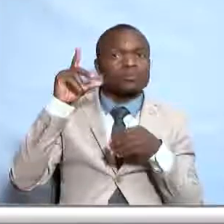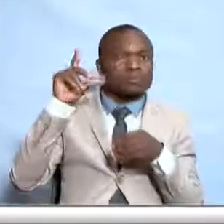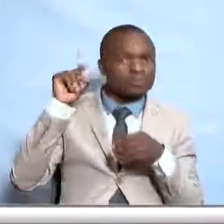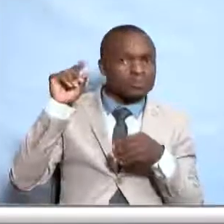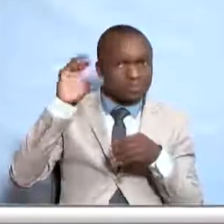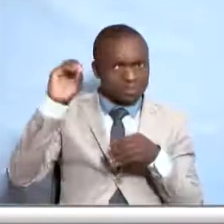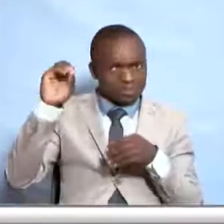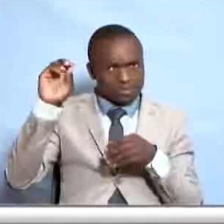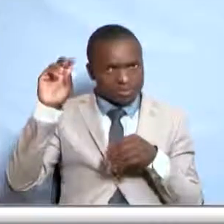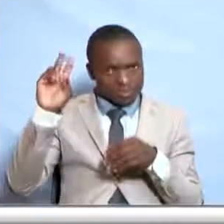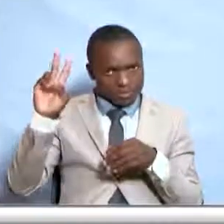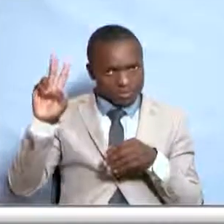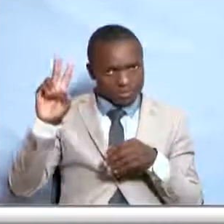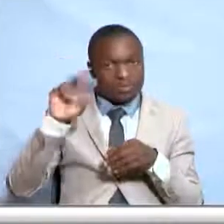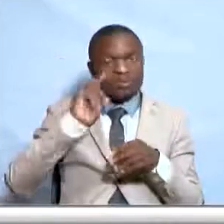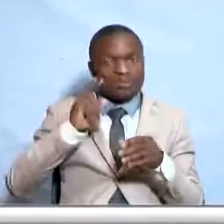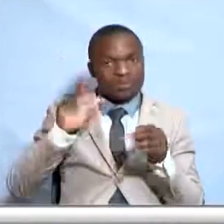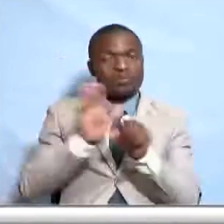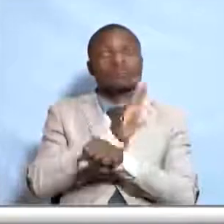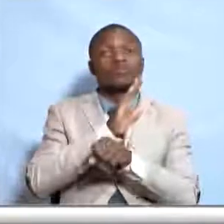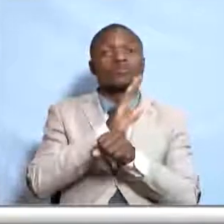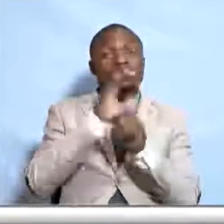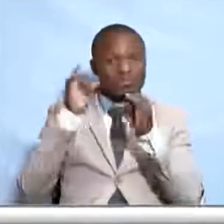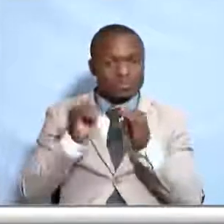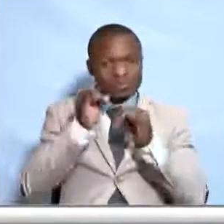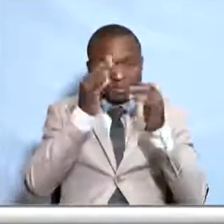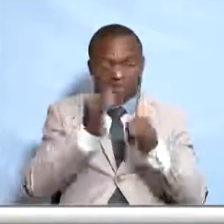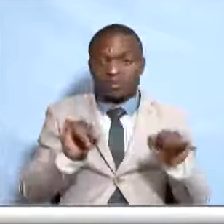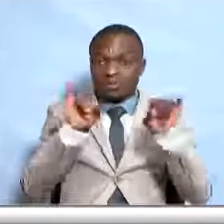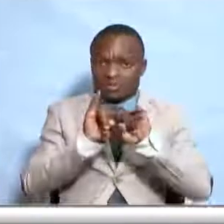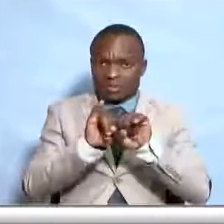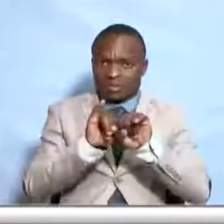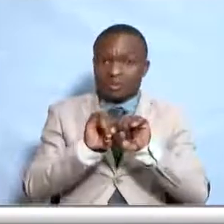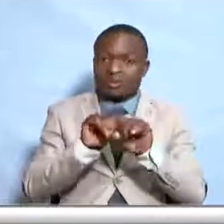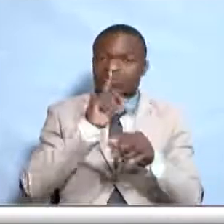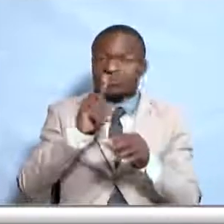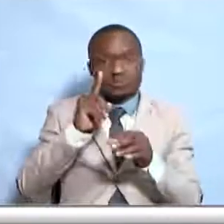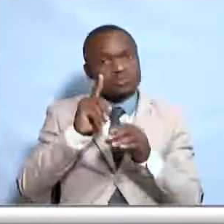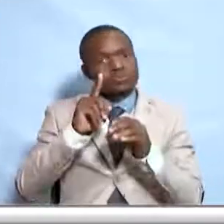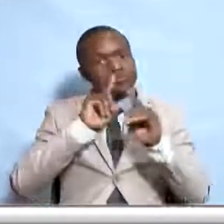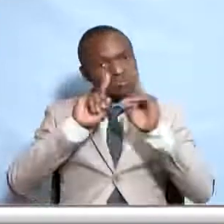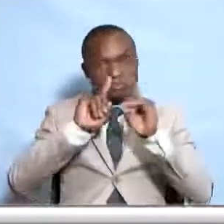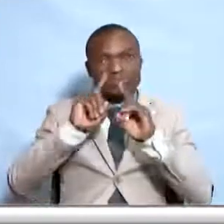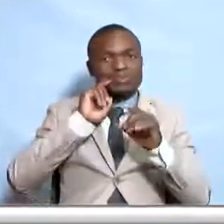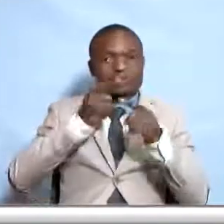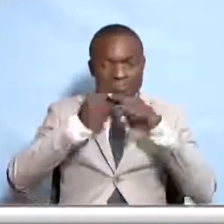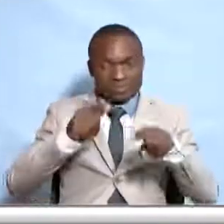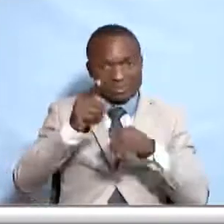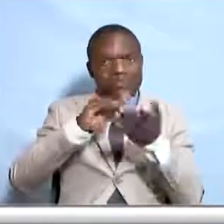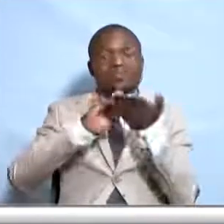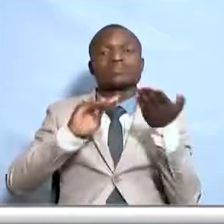2002, has to be fully implemented, I think it will be important that a very frank conversation does take place. And I